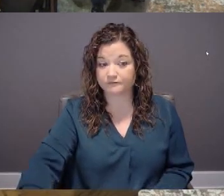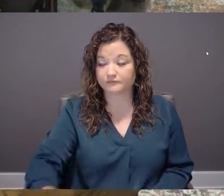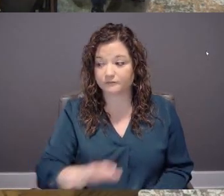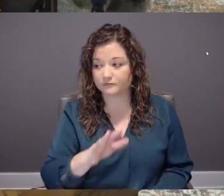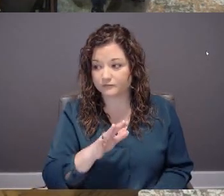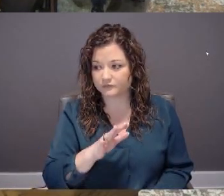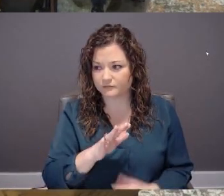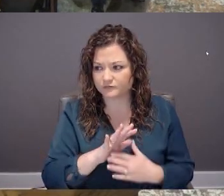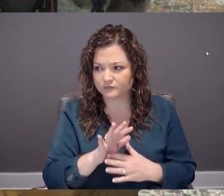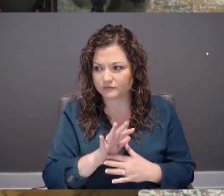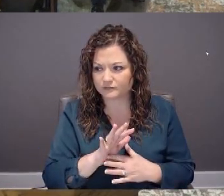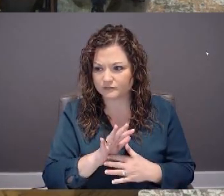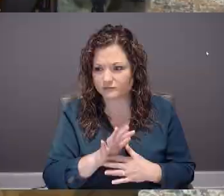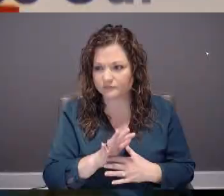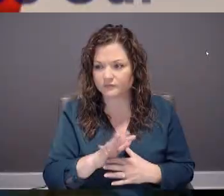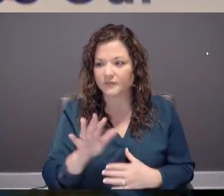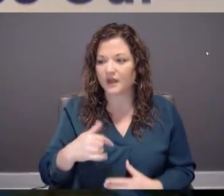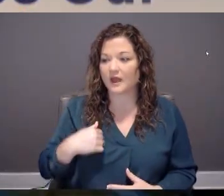I think we've got three total videos.